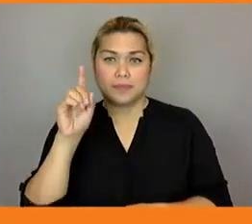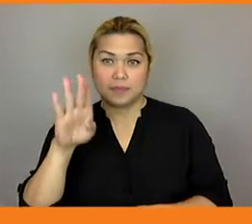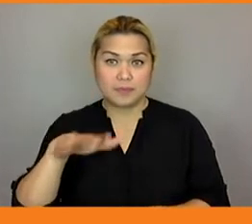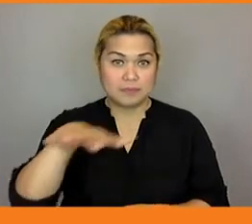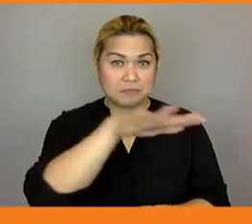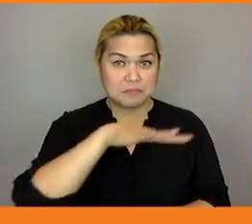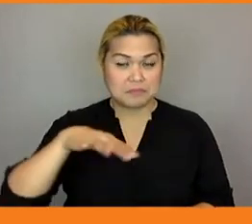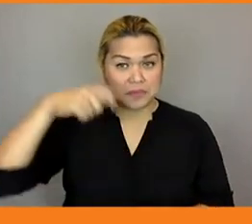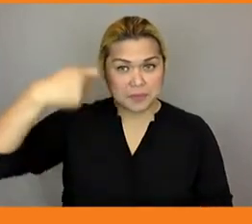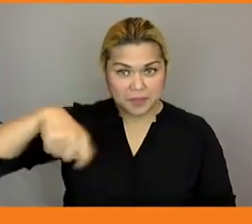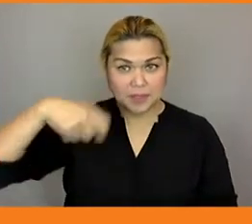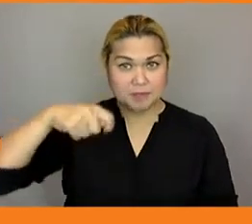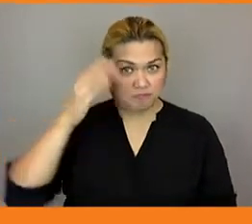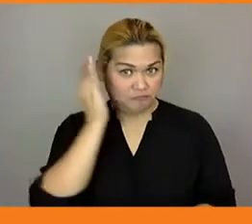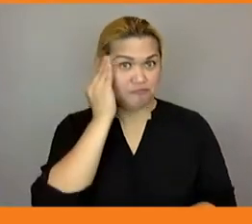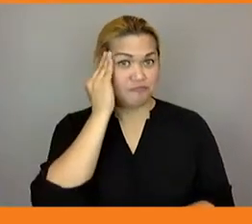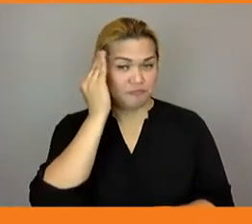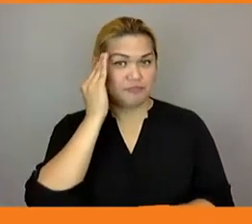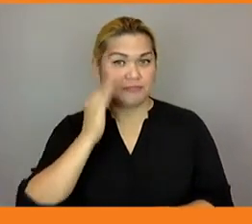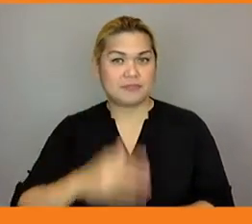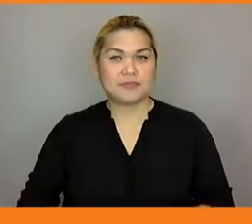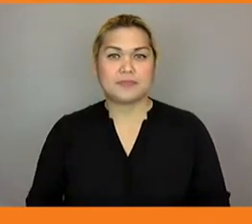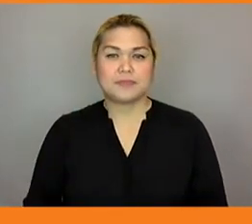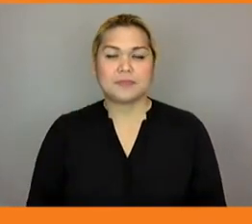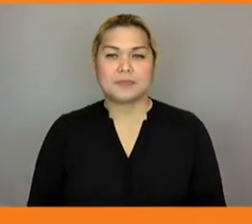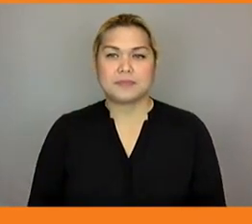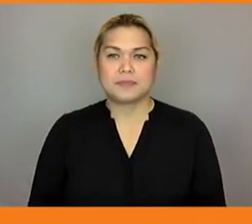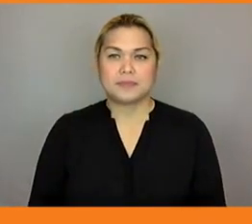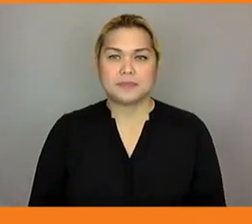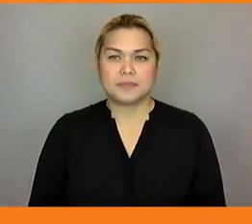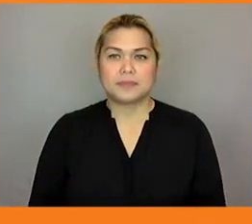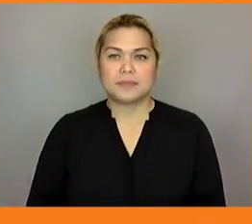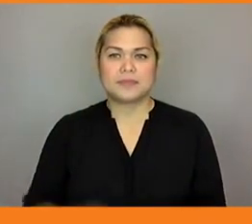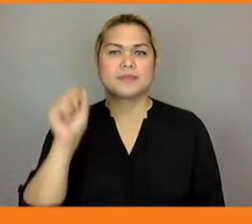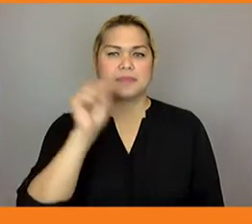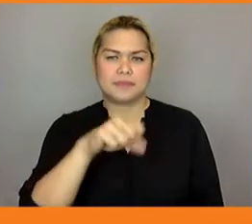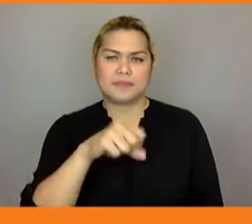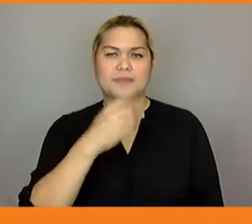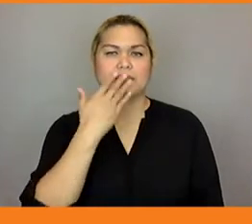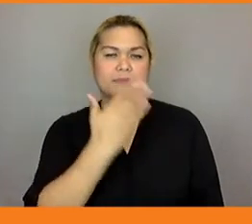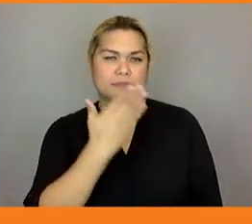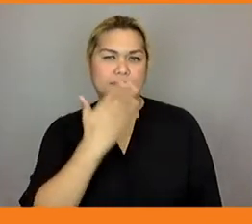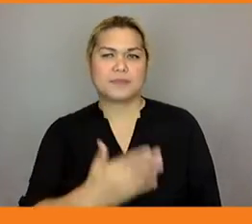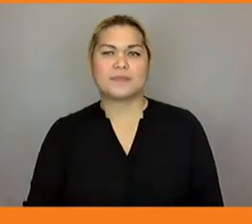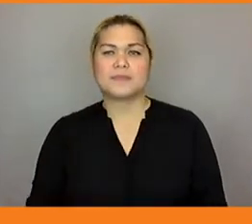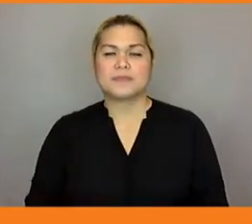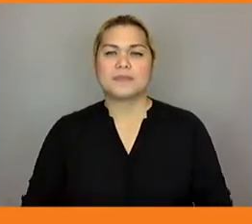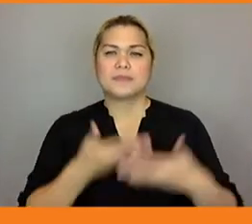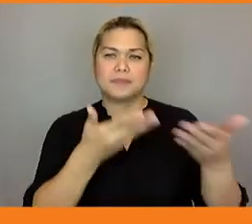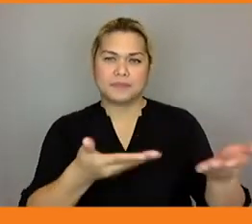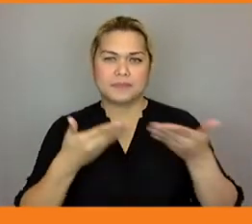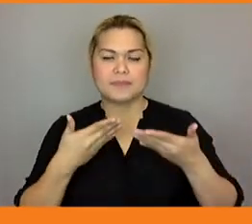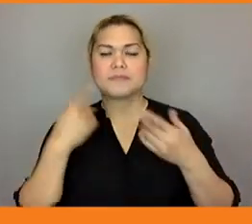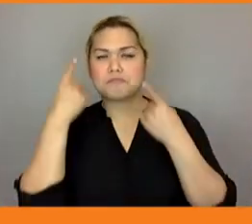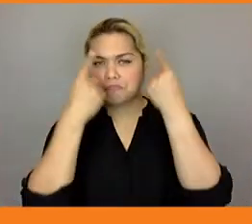President. Yeah, thank you, Ritsu, for bringing your concern to my attention. I